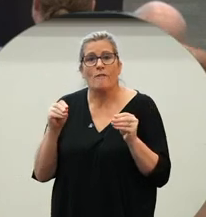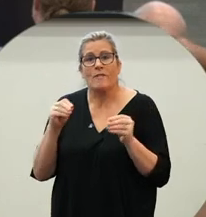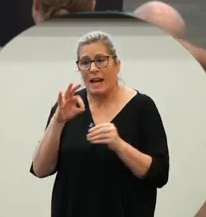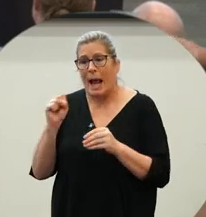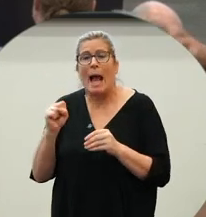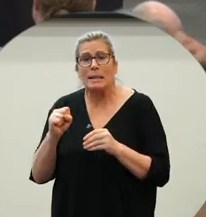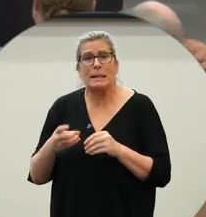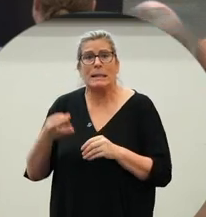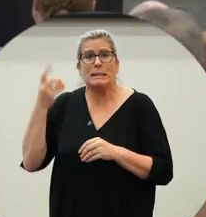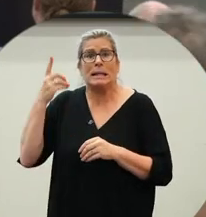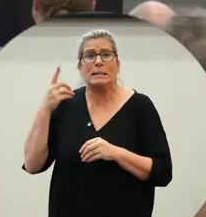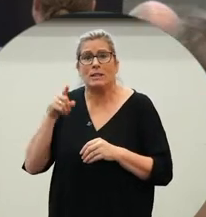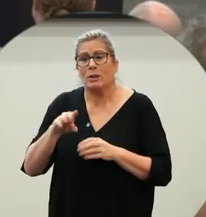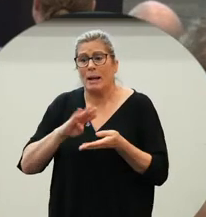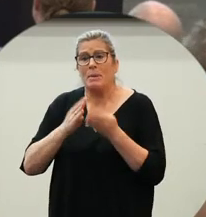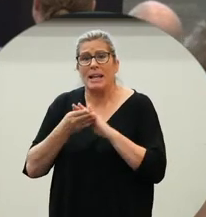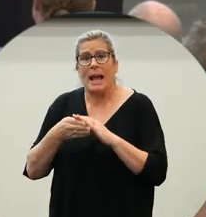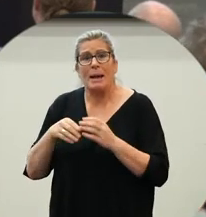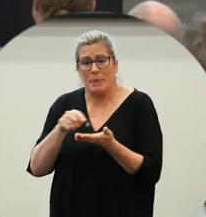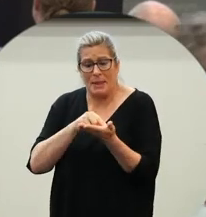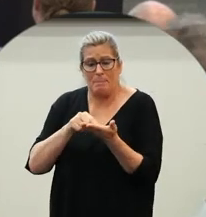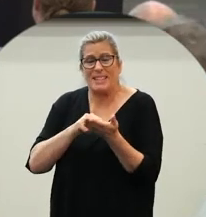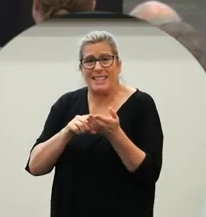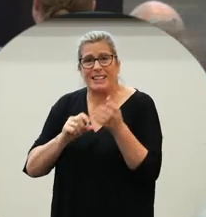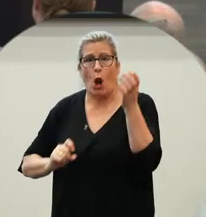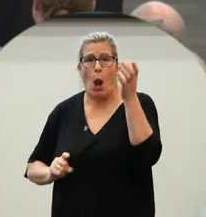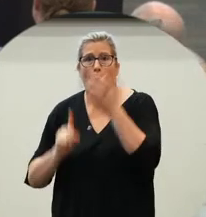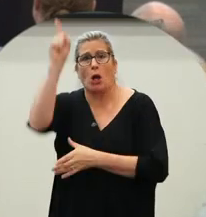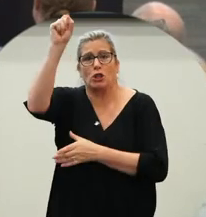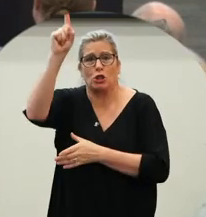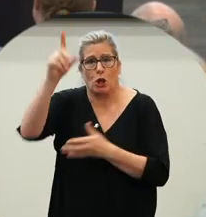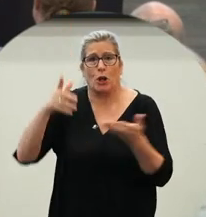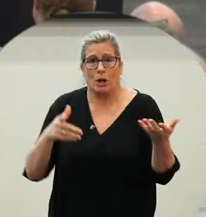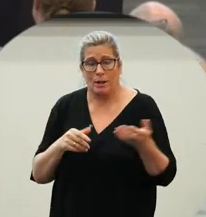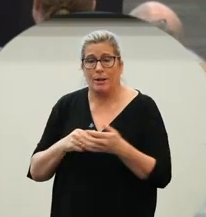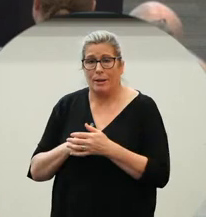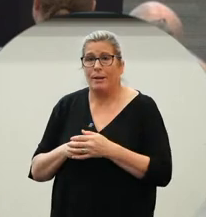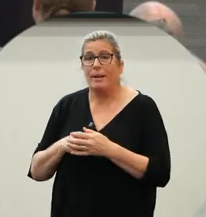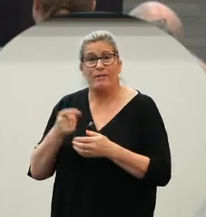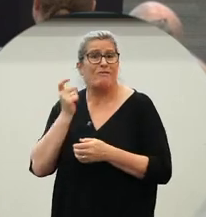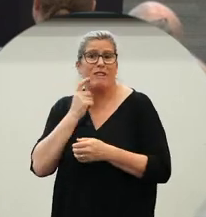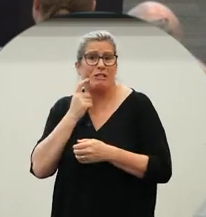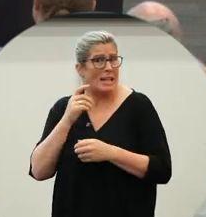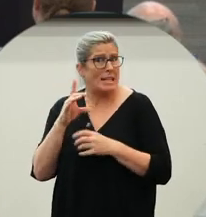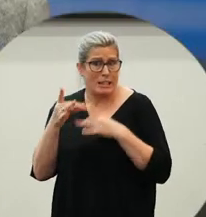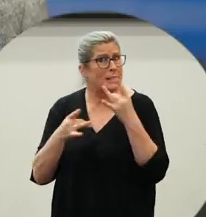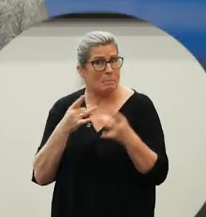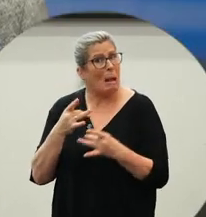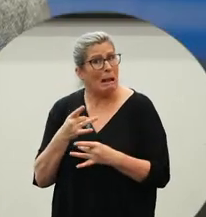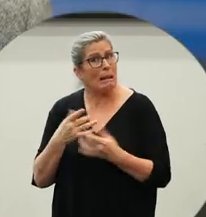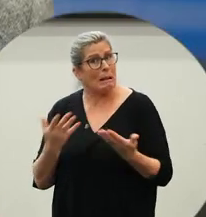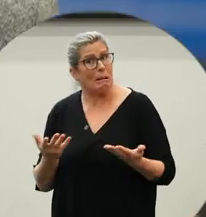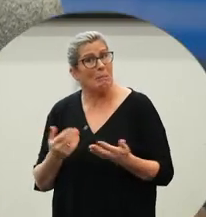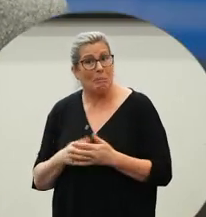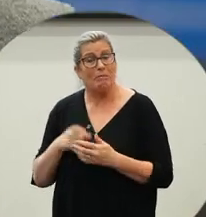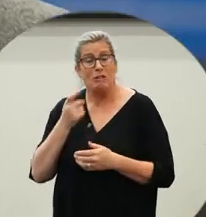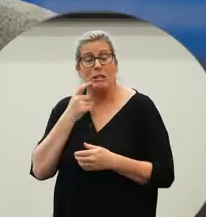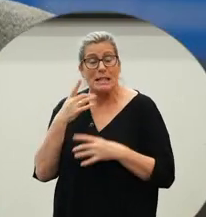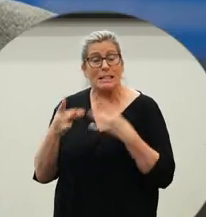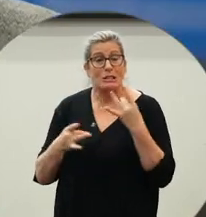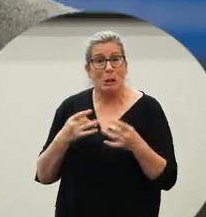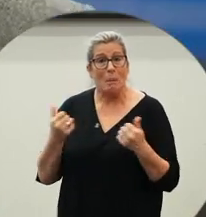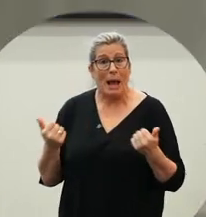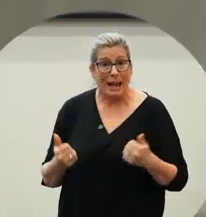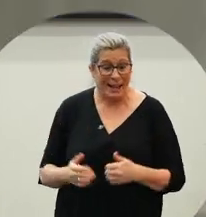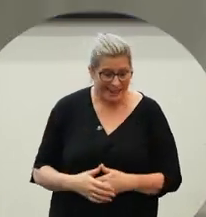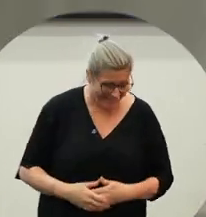did. So this became the biscuit launcher, and that was... they're very easy to make, actually, those things. He'll